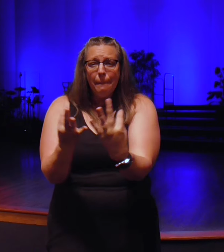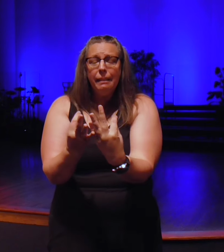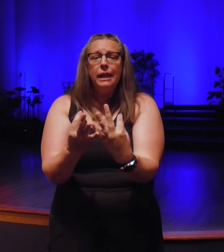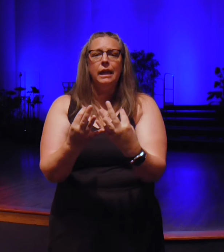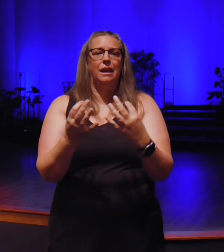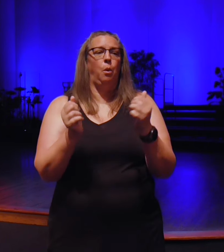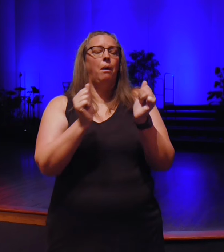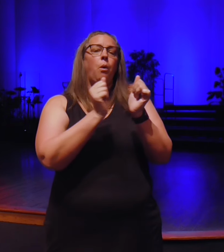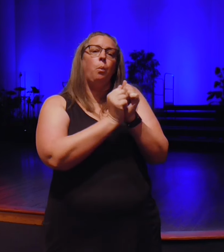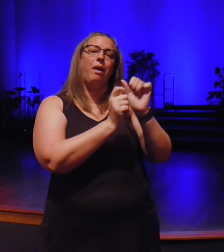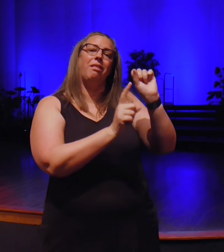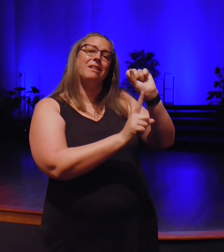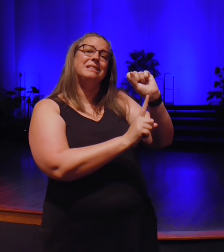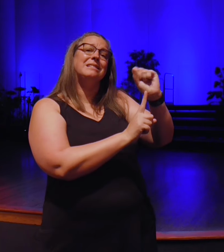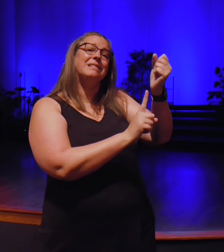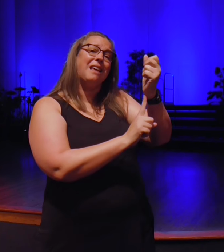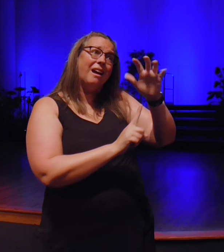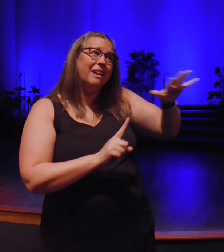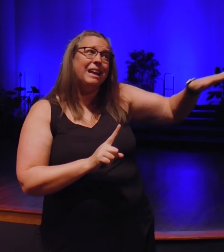society